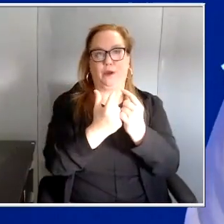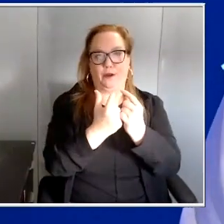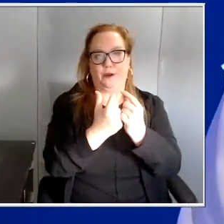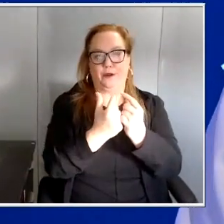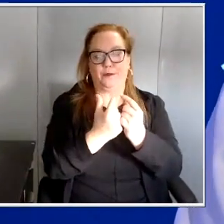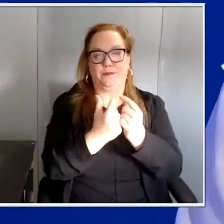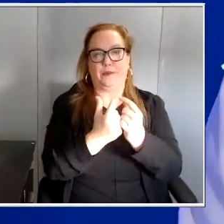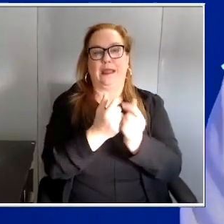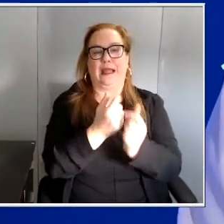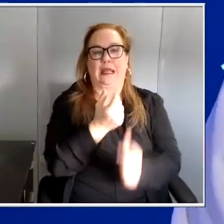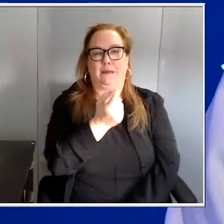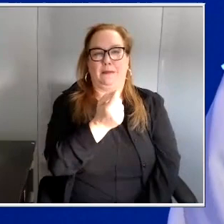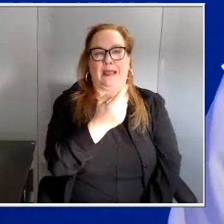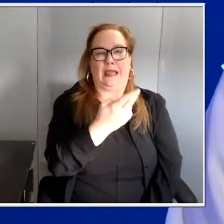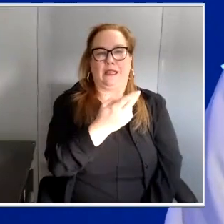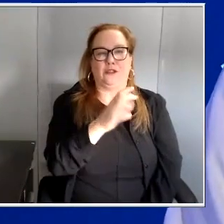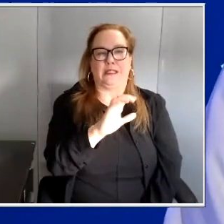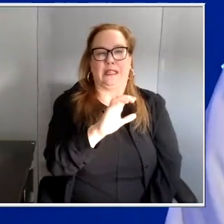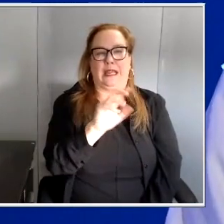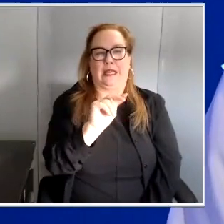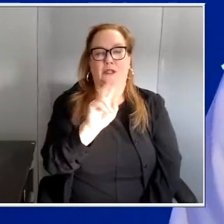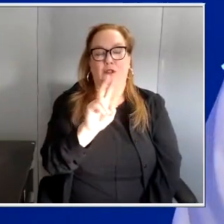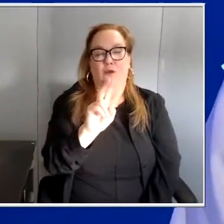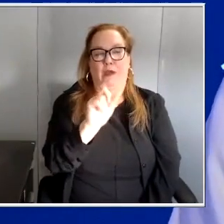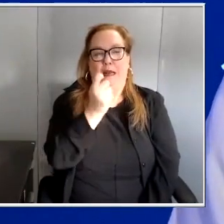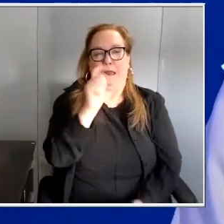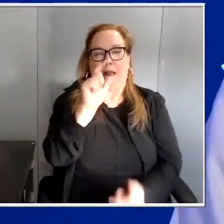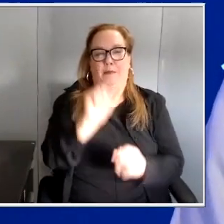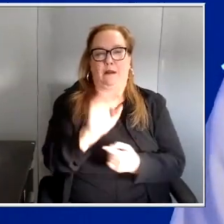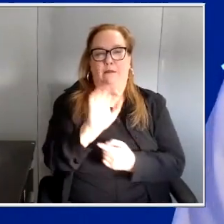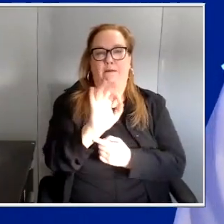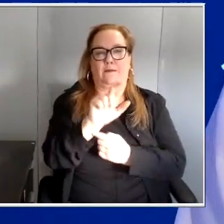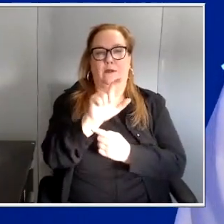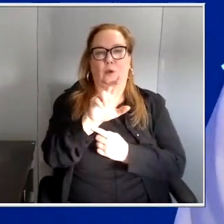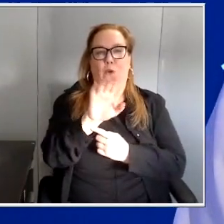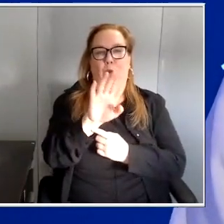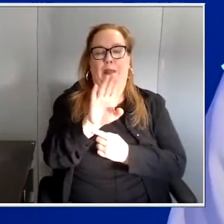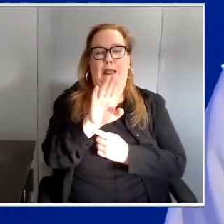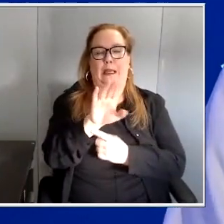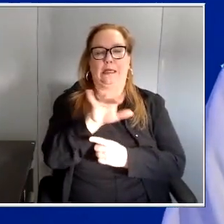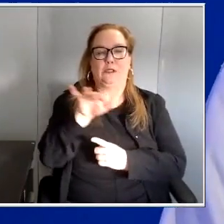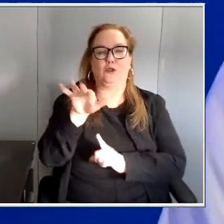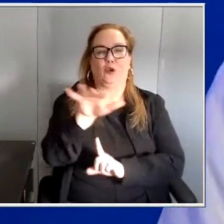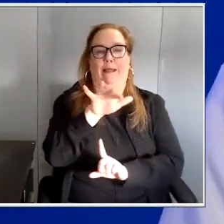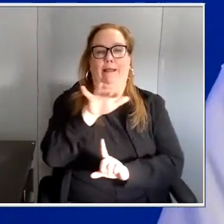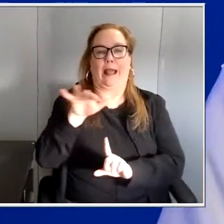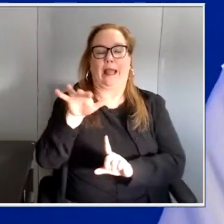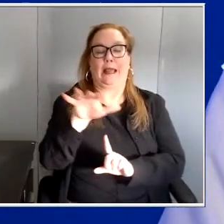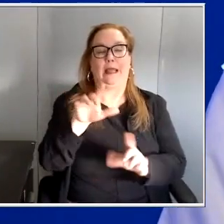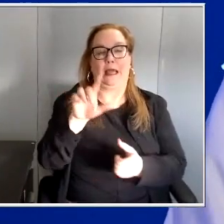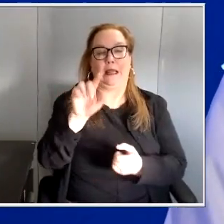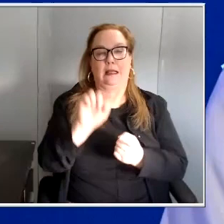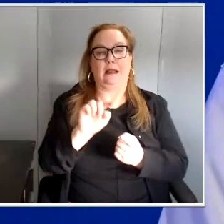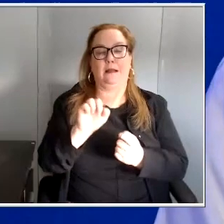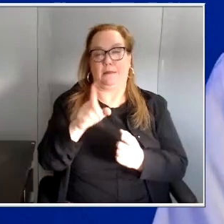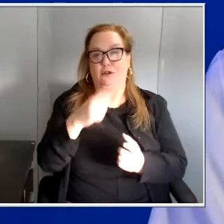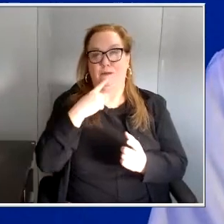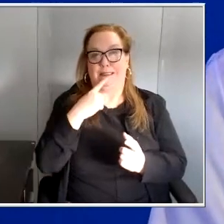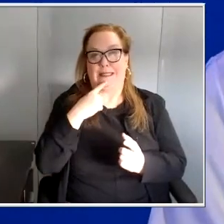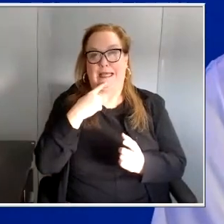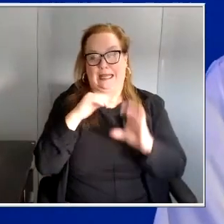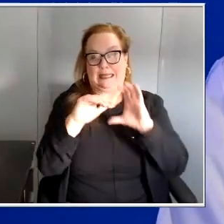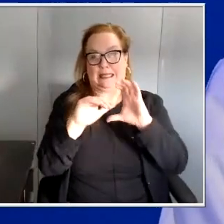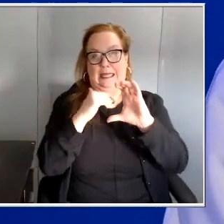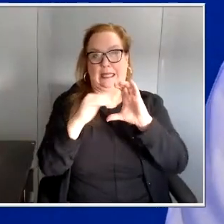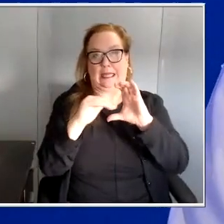of H3N2, had very little overall influenza B circulating currently. But just as you said in one of those emails, and we're going to